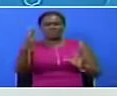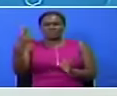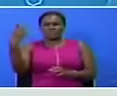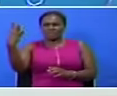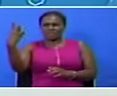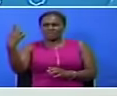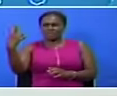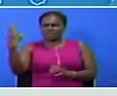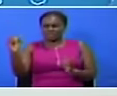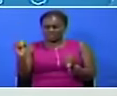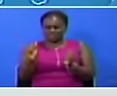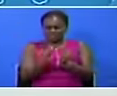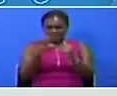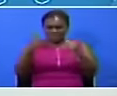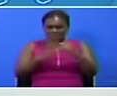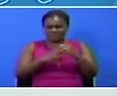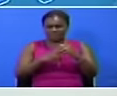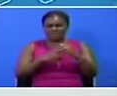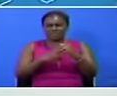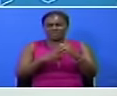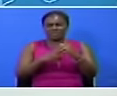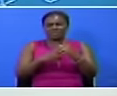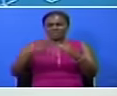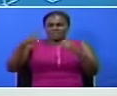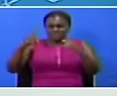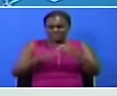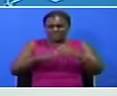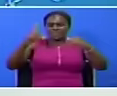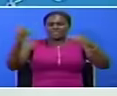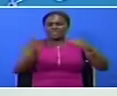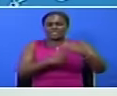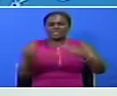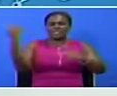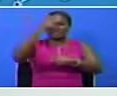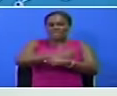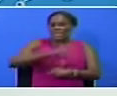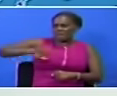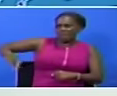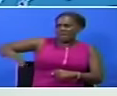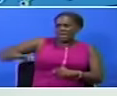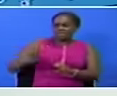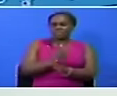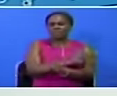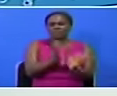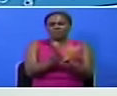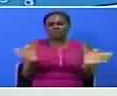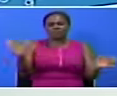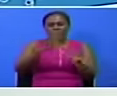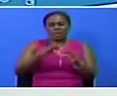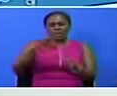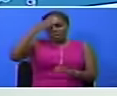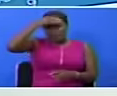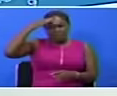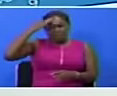day of May 2017. Exactly 76 days to the August 8th general election. I'm Ben Kitili.